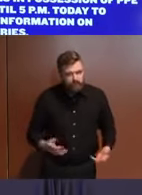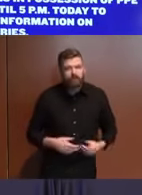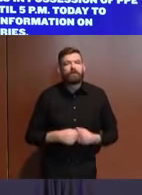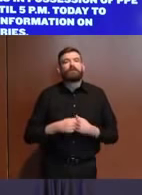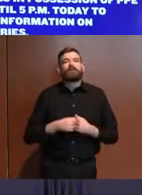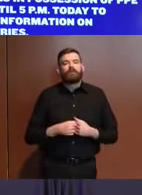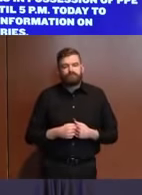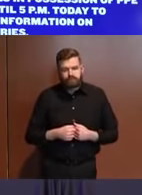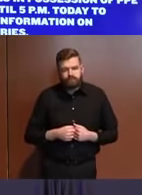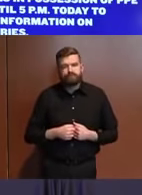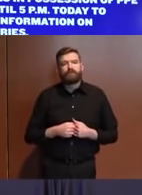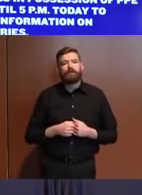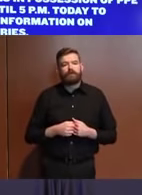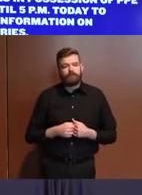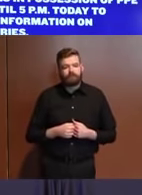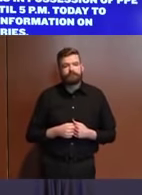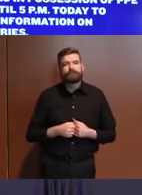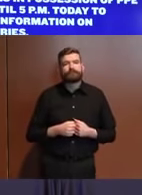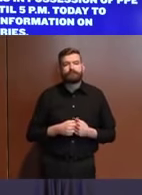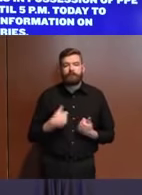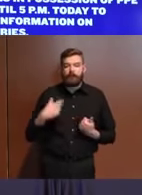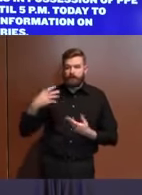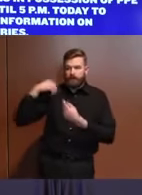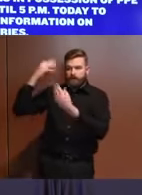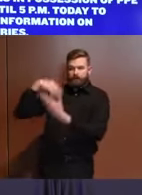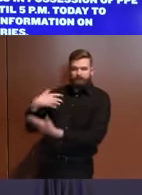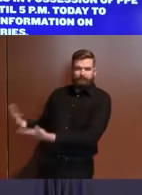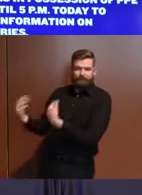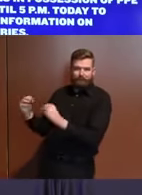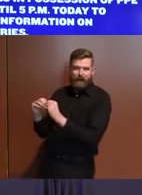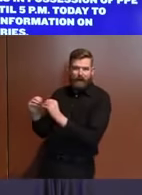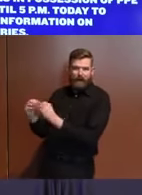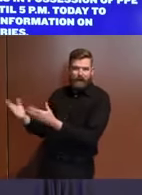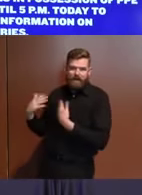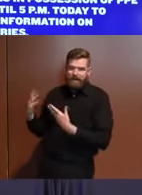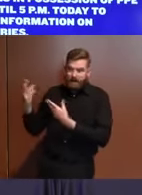lot of information in. And this is why we created